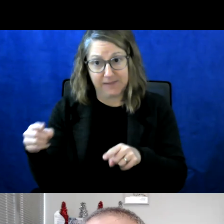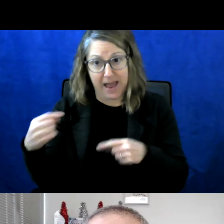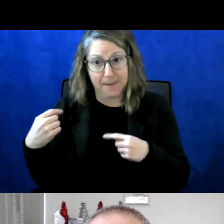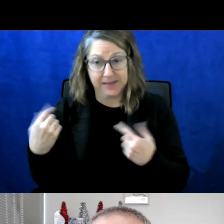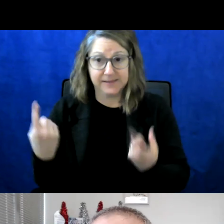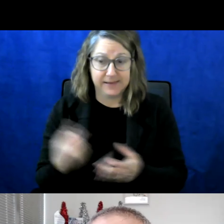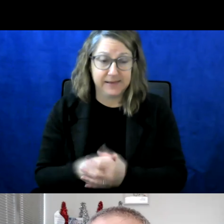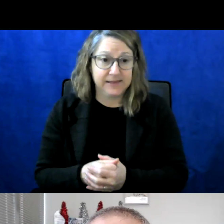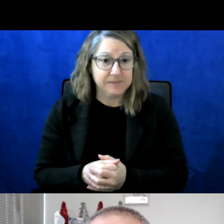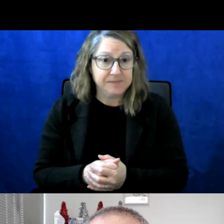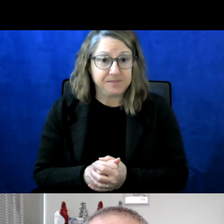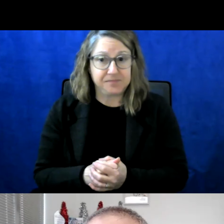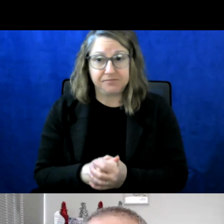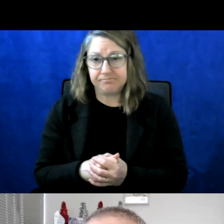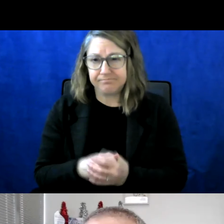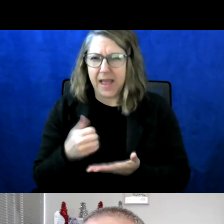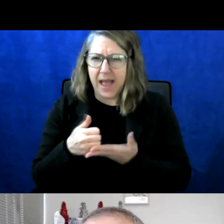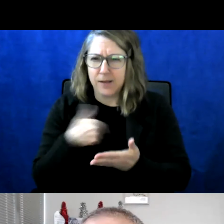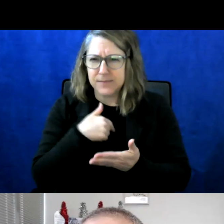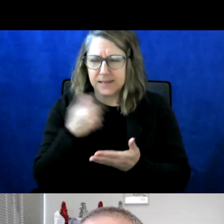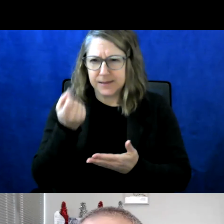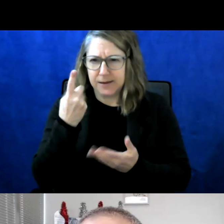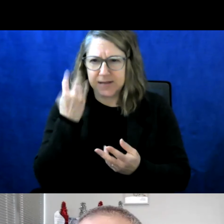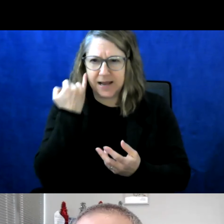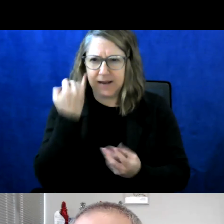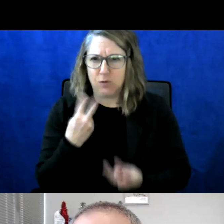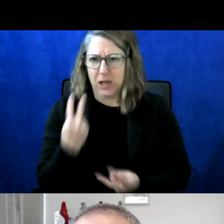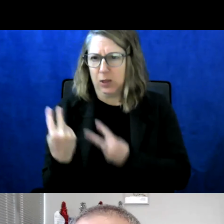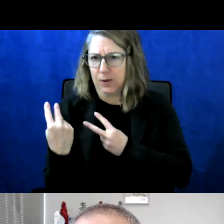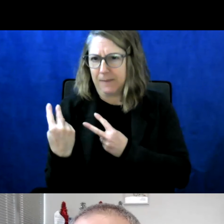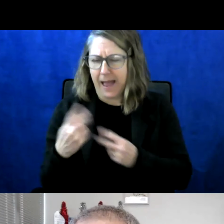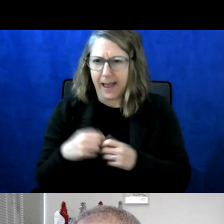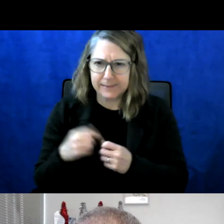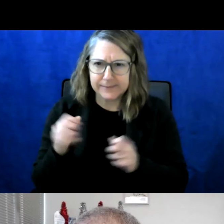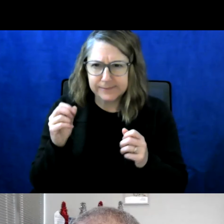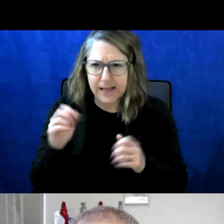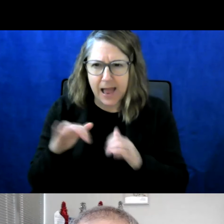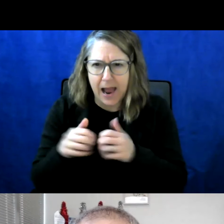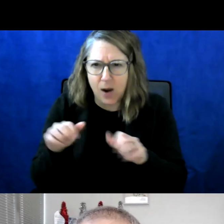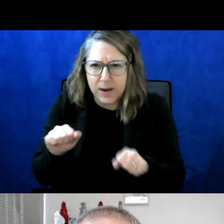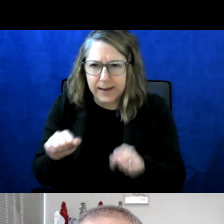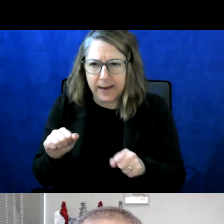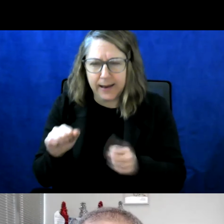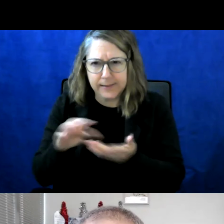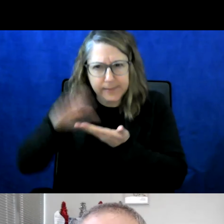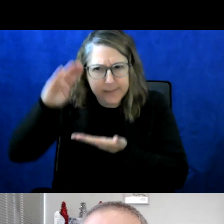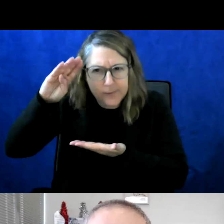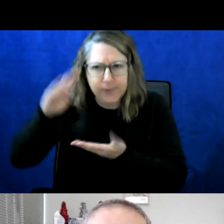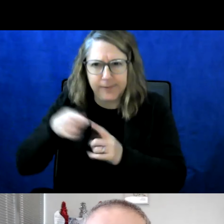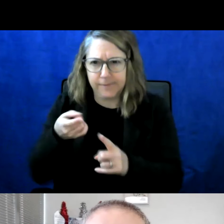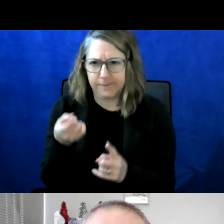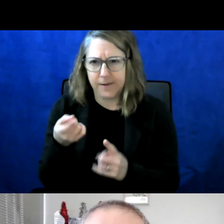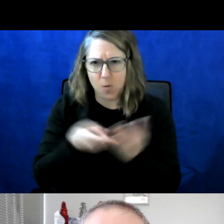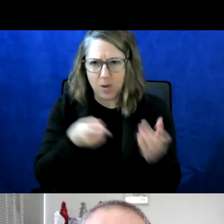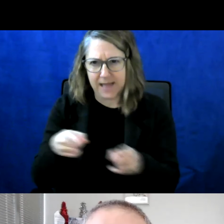by looking back a little bit, it helps us to understand how we can take all this knowledge. We have learned a tremendous